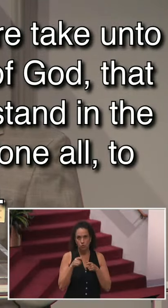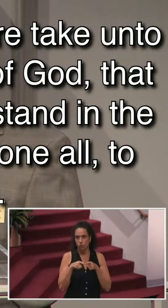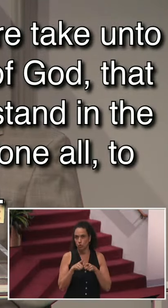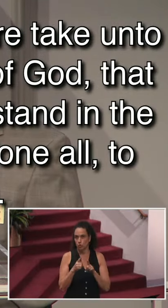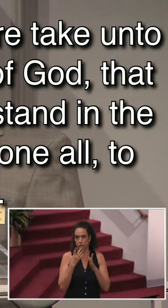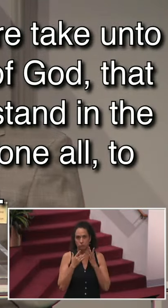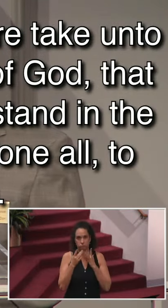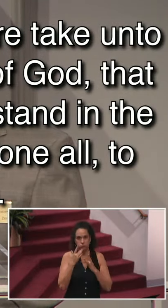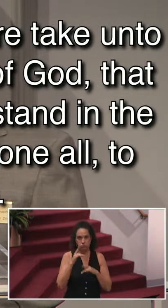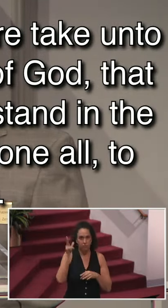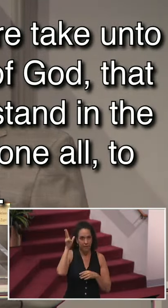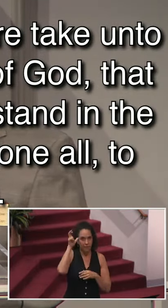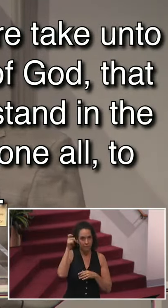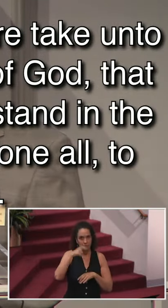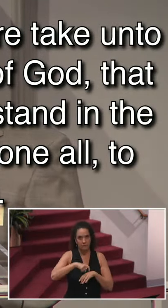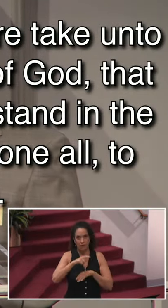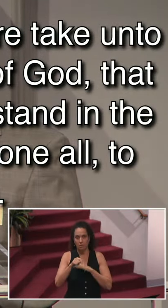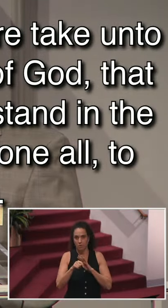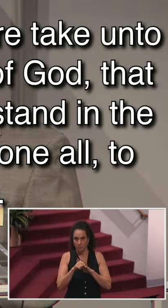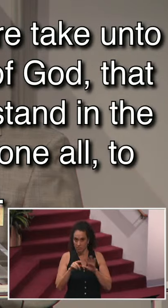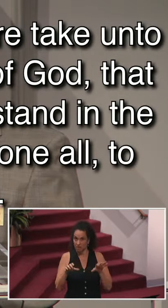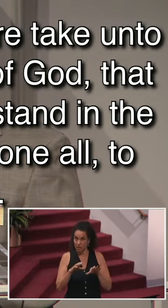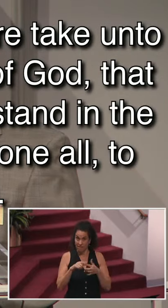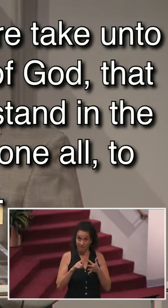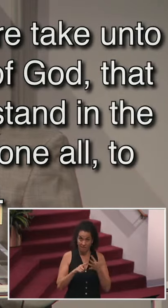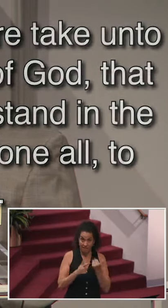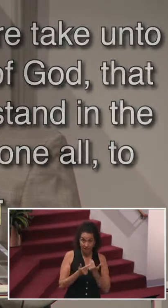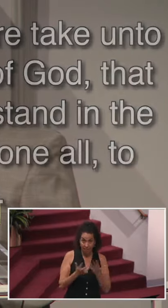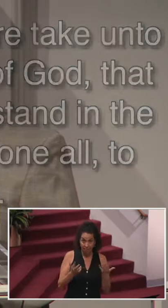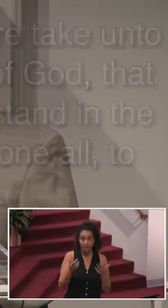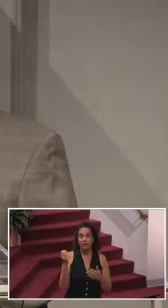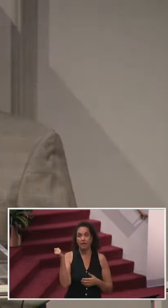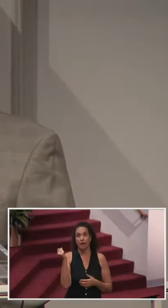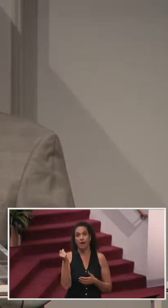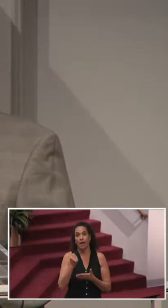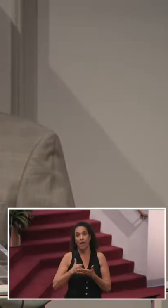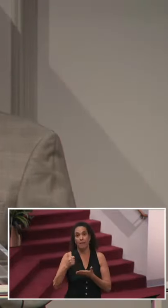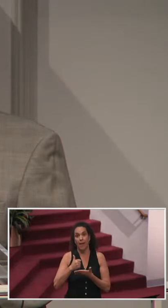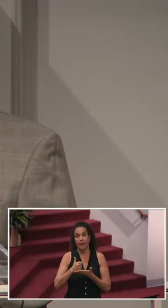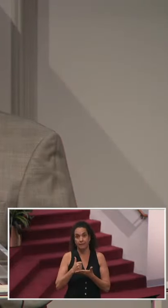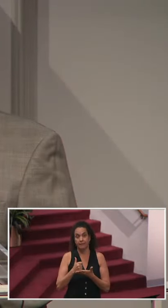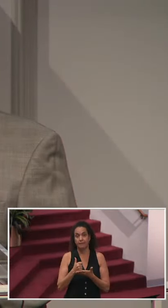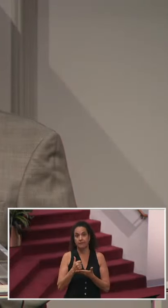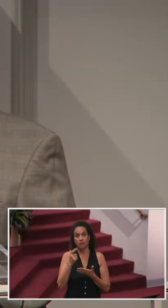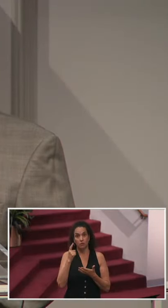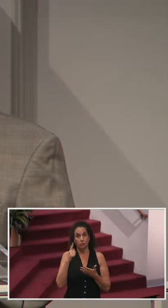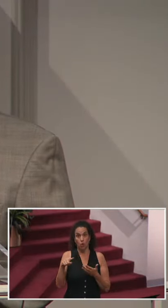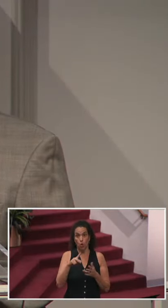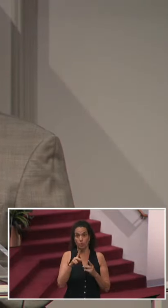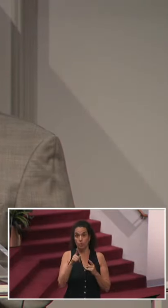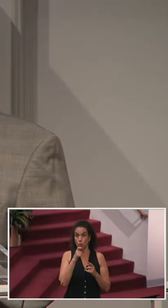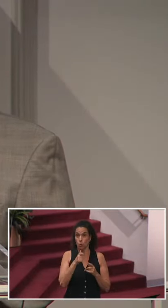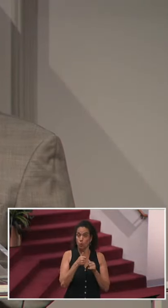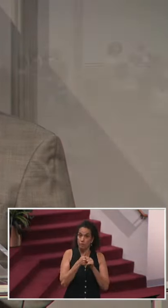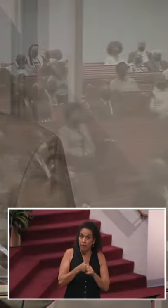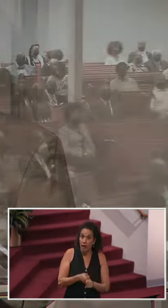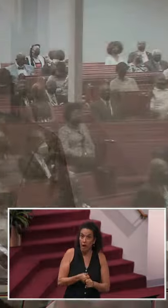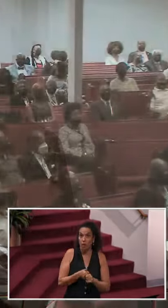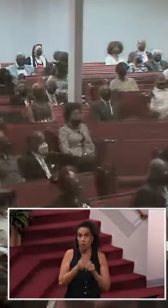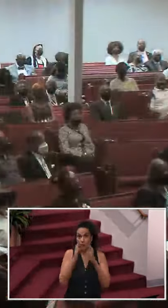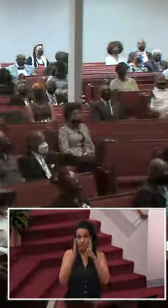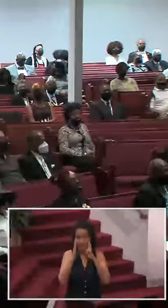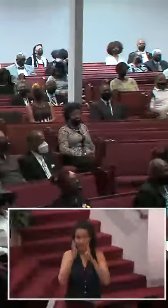having done all, to stand. Amen. May our Lord add a blessing to those who hear and do his holy word. In